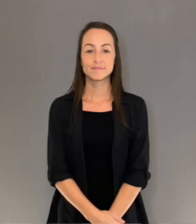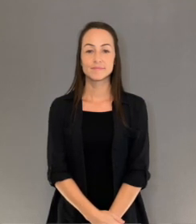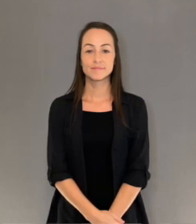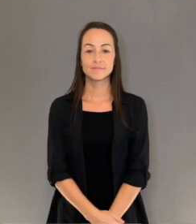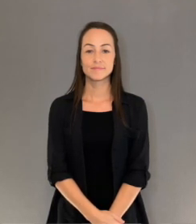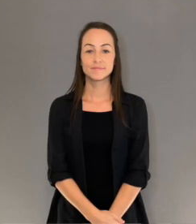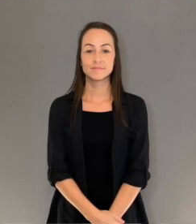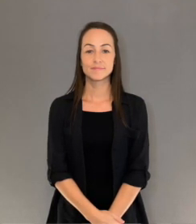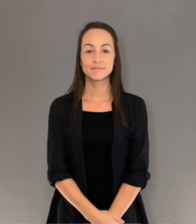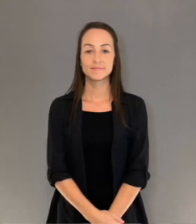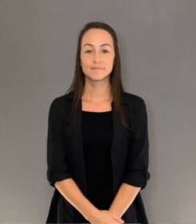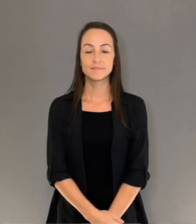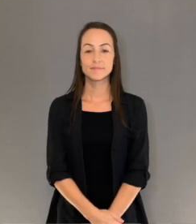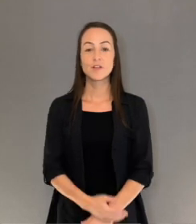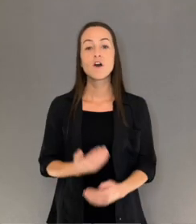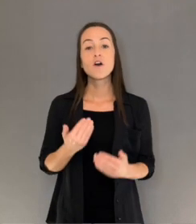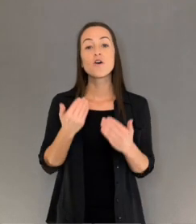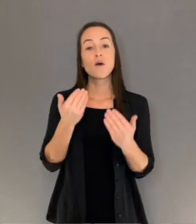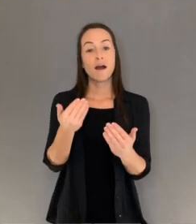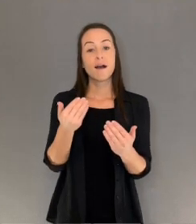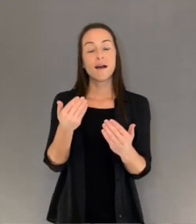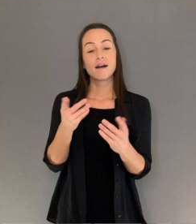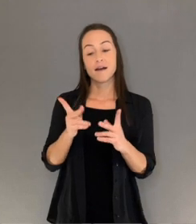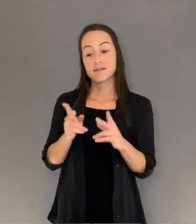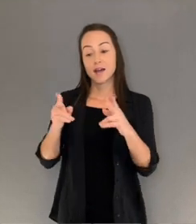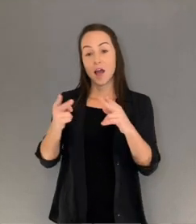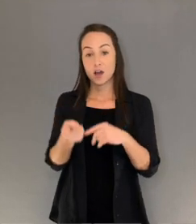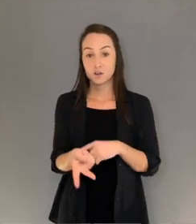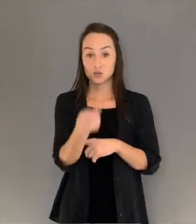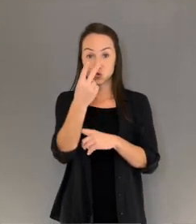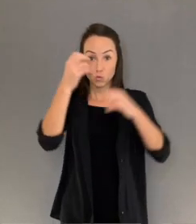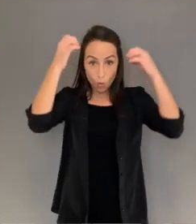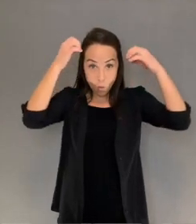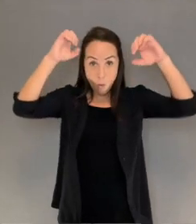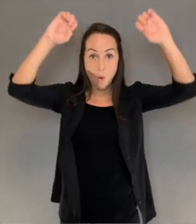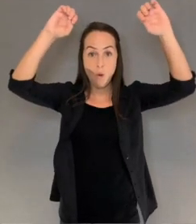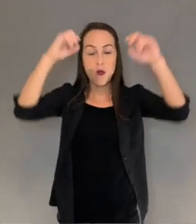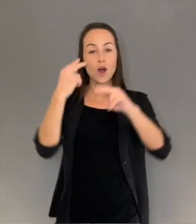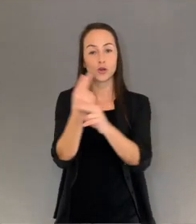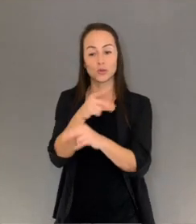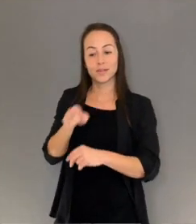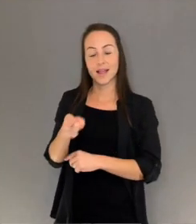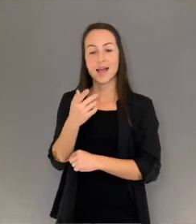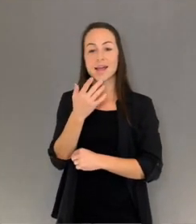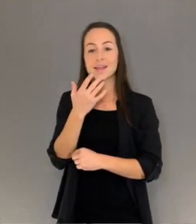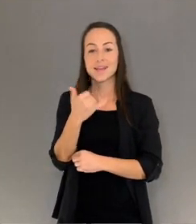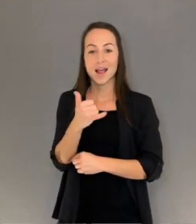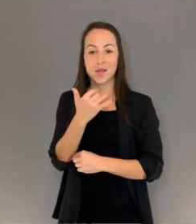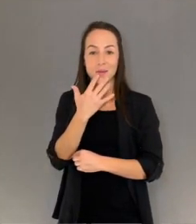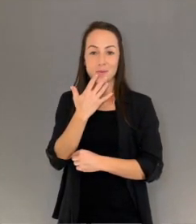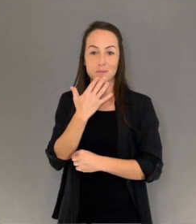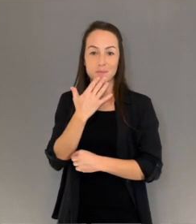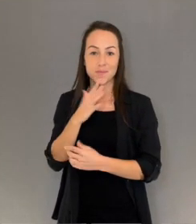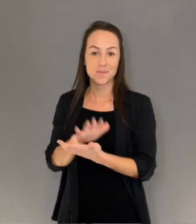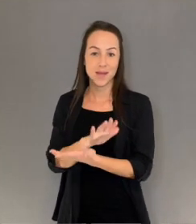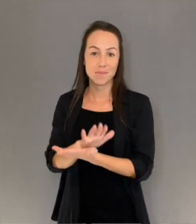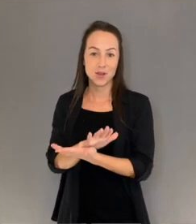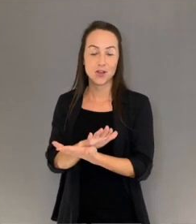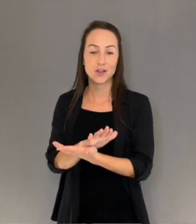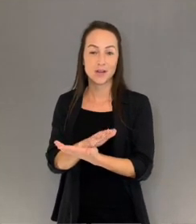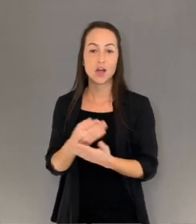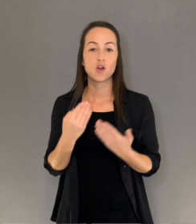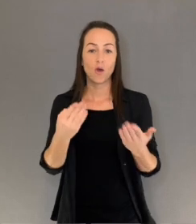Cut out 2 horns out of yellow construction paper and glue to the back of the top of the paper bag.